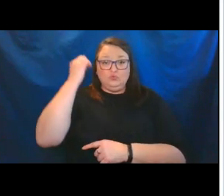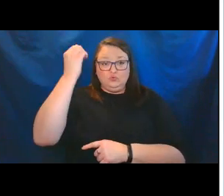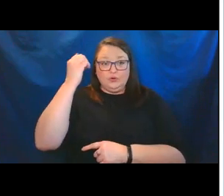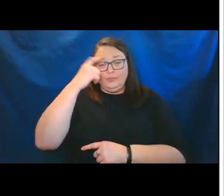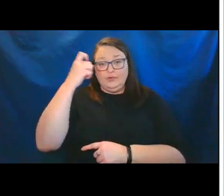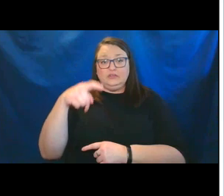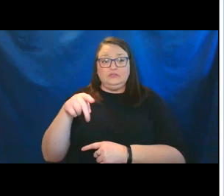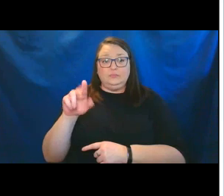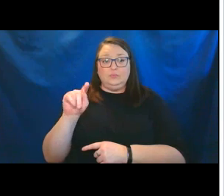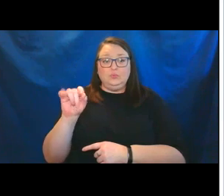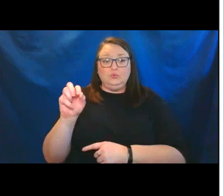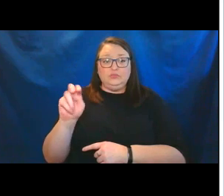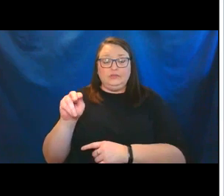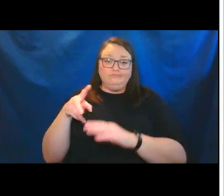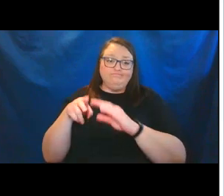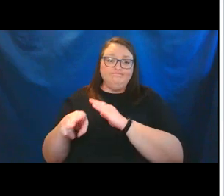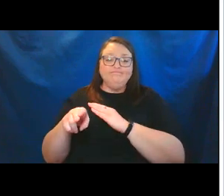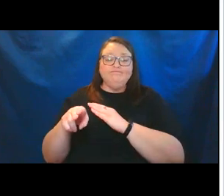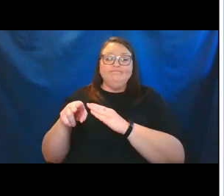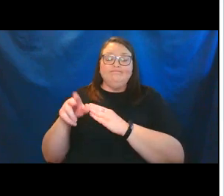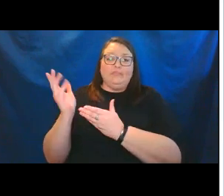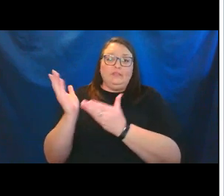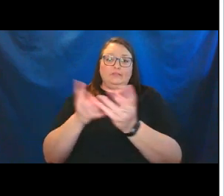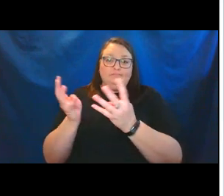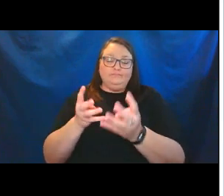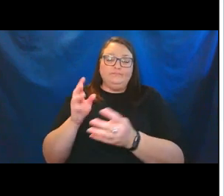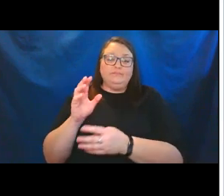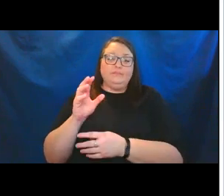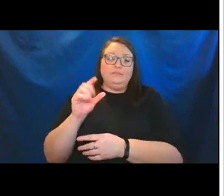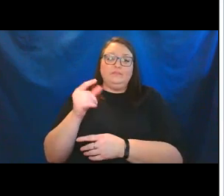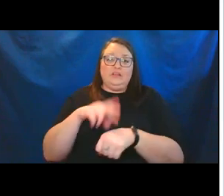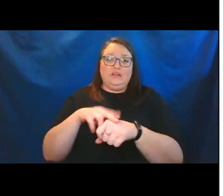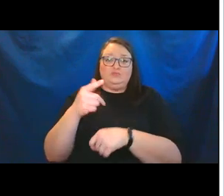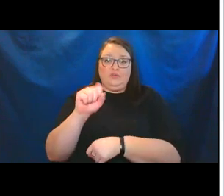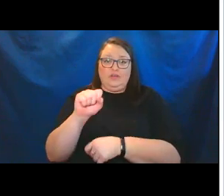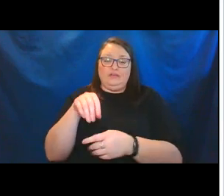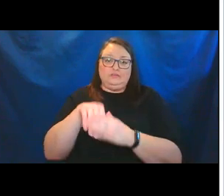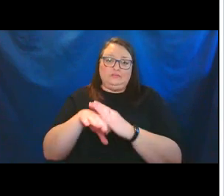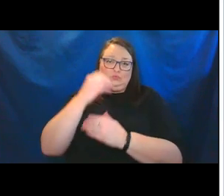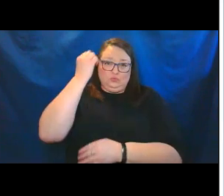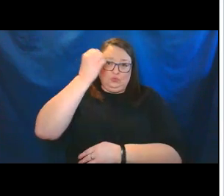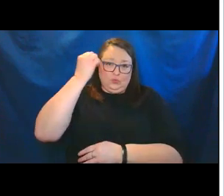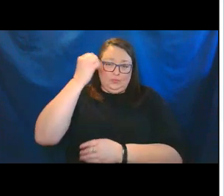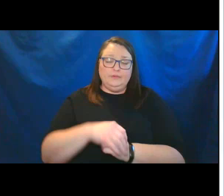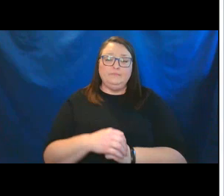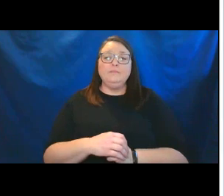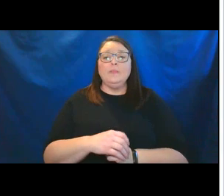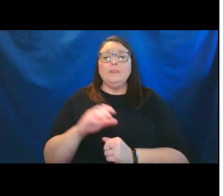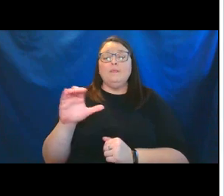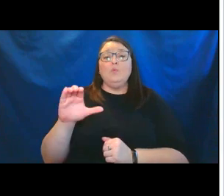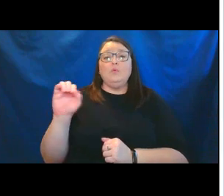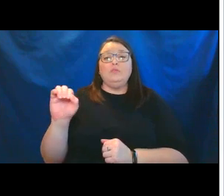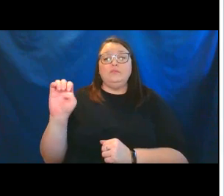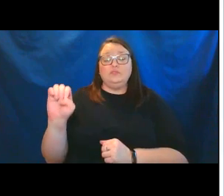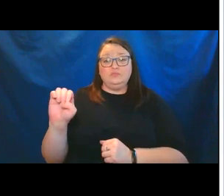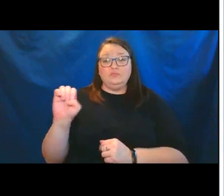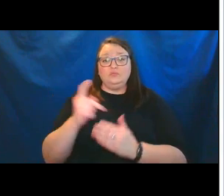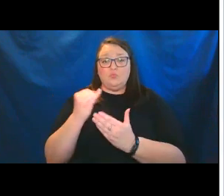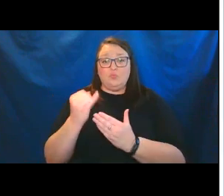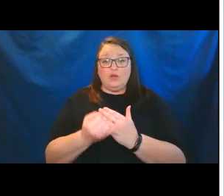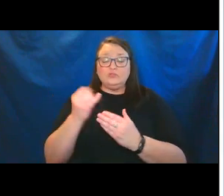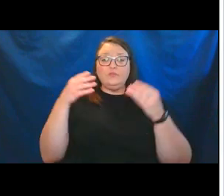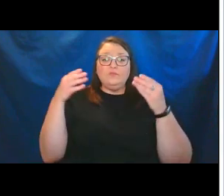from natural gas. So that's where we're going to be. The Corps of Engineers project is dedicated only